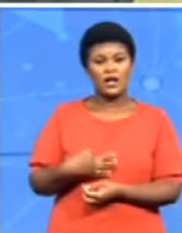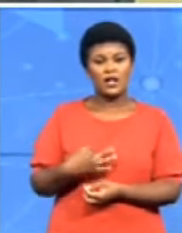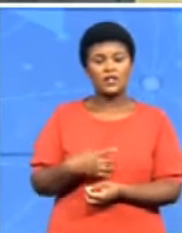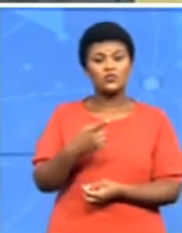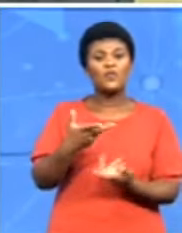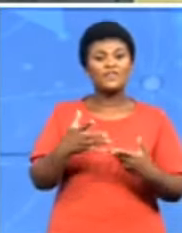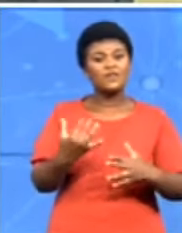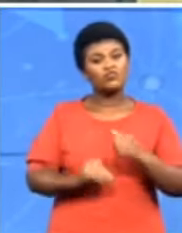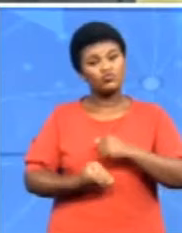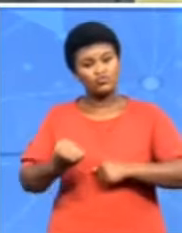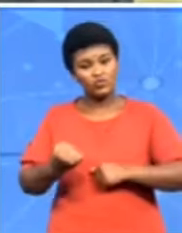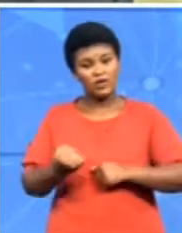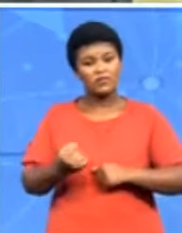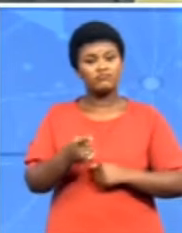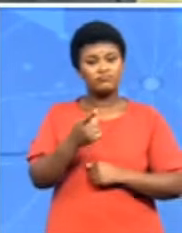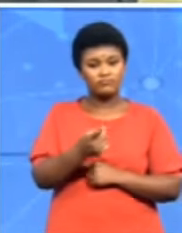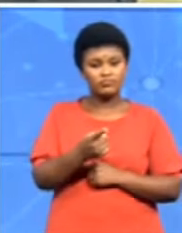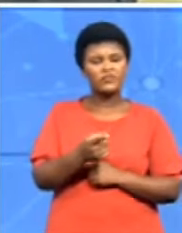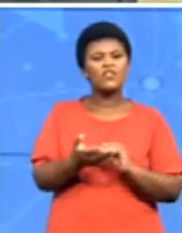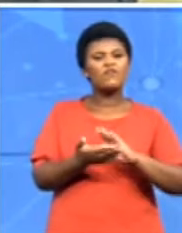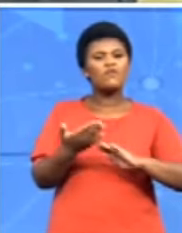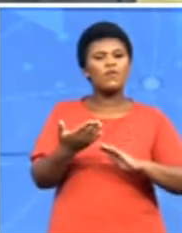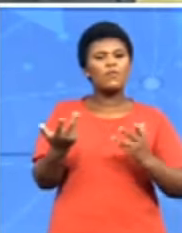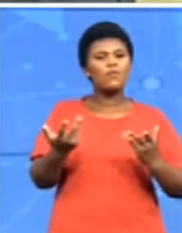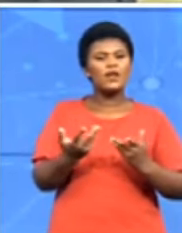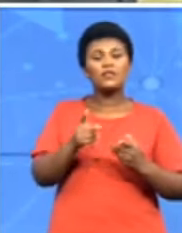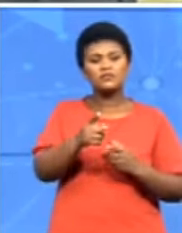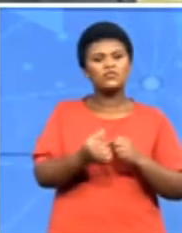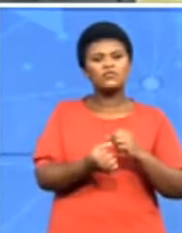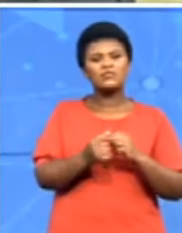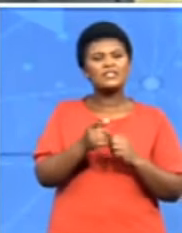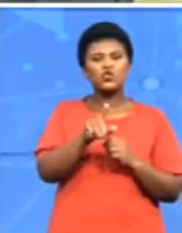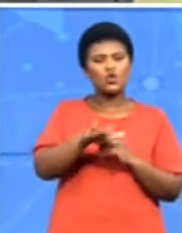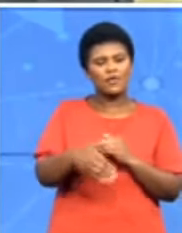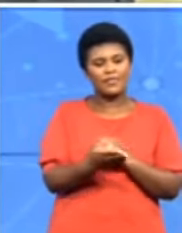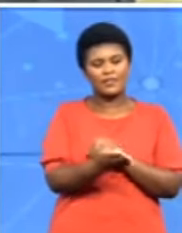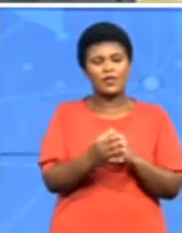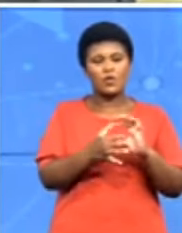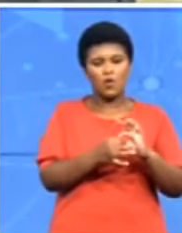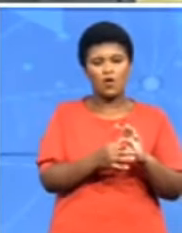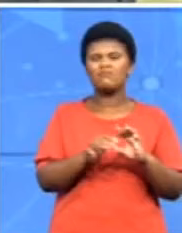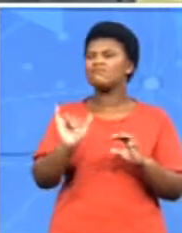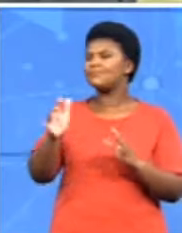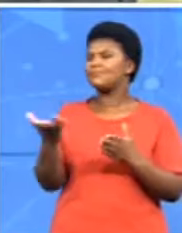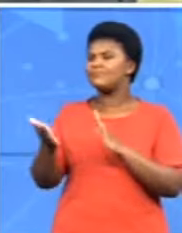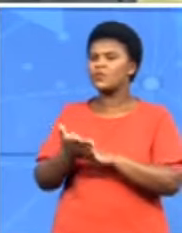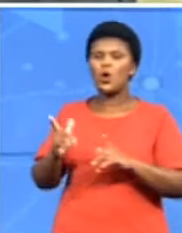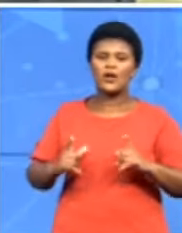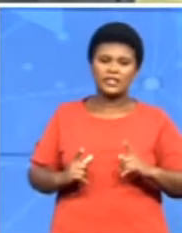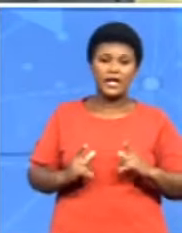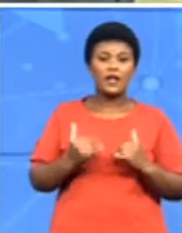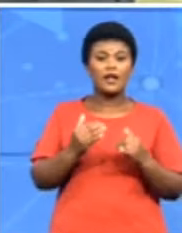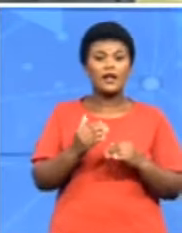for holidays. They would have been killed as well if they were here, if they were at home on that at fateful night. It's a terrible